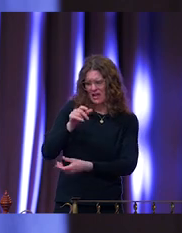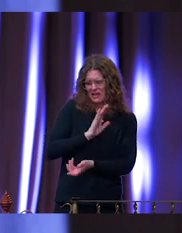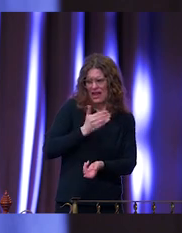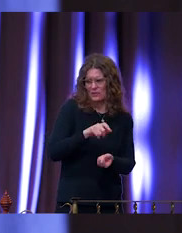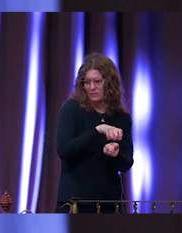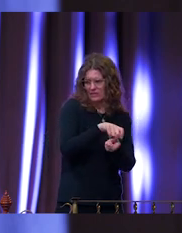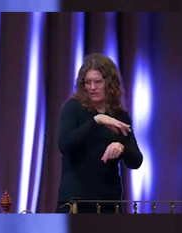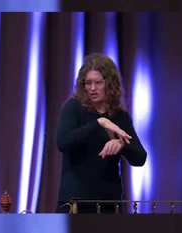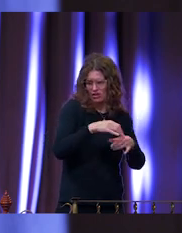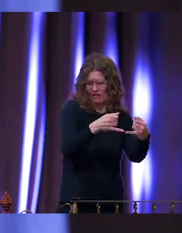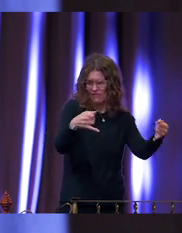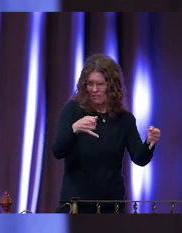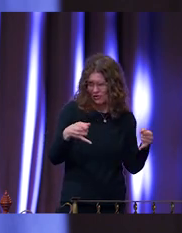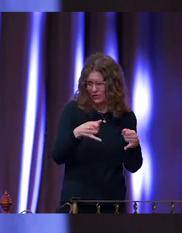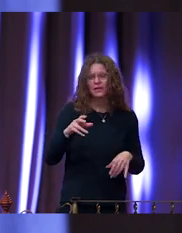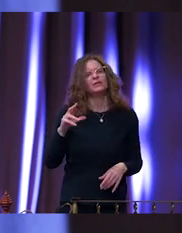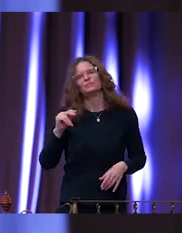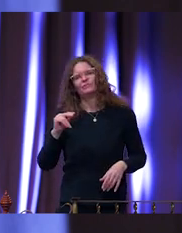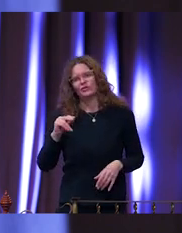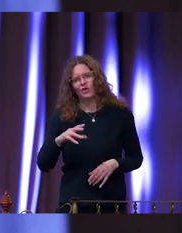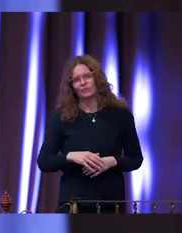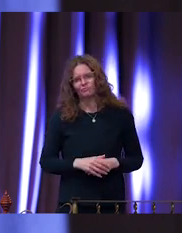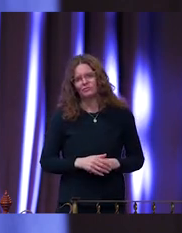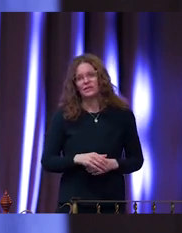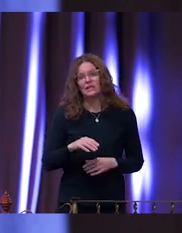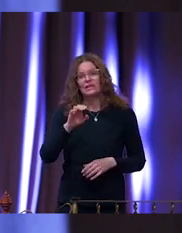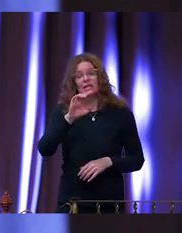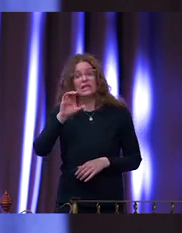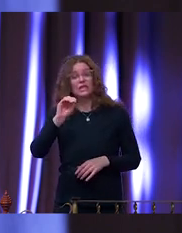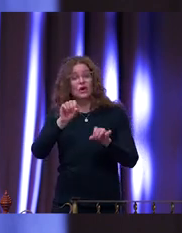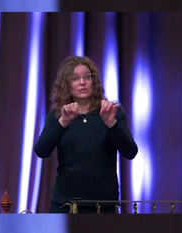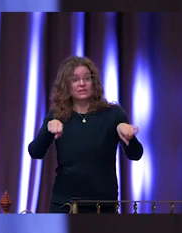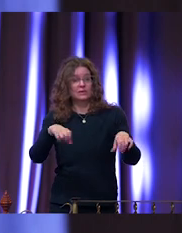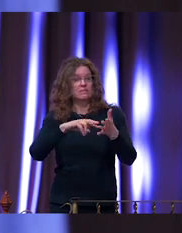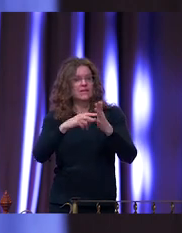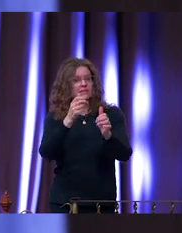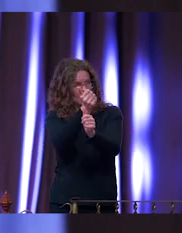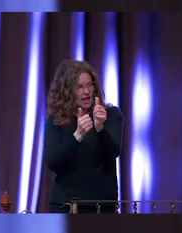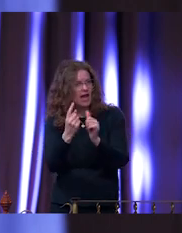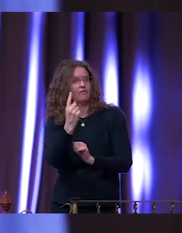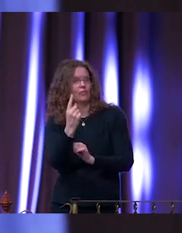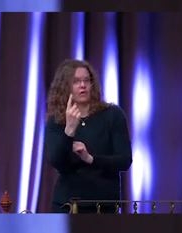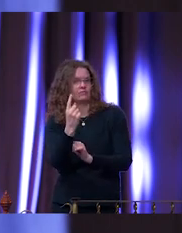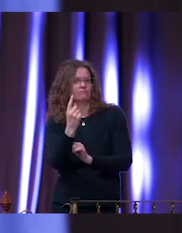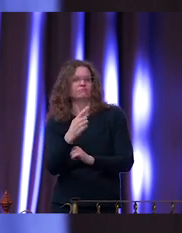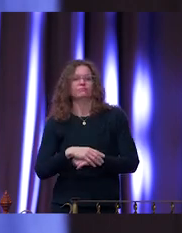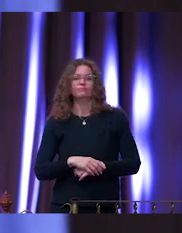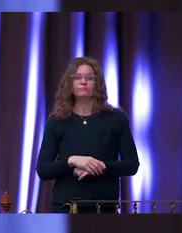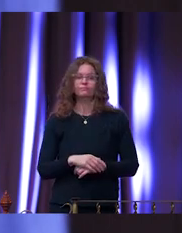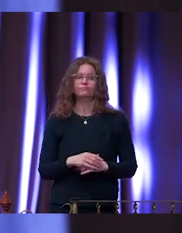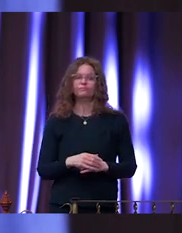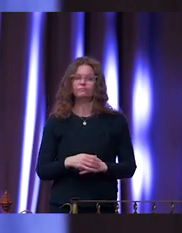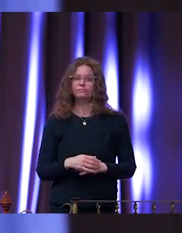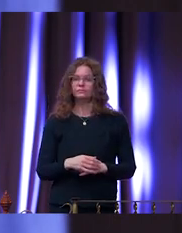geographic boundary. That's not how we think of the ecosystem, right? The ecosystem is everybody in that and all the actors that play within the ecosystem.